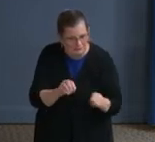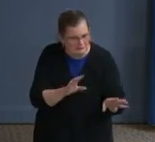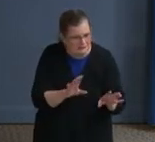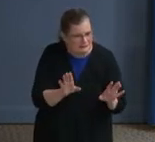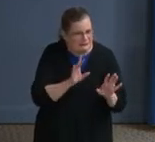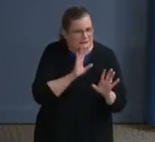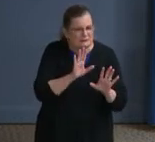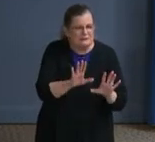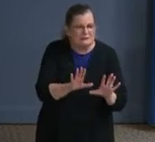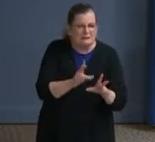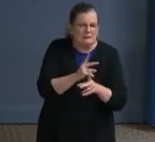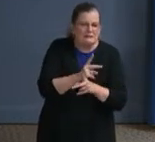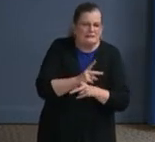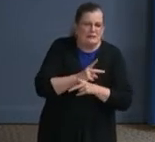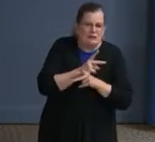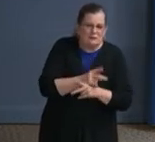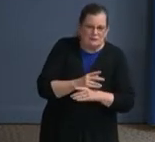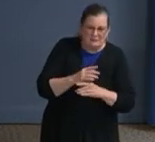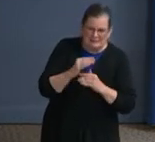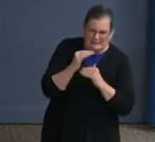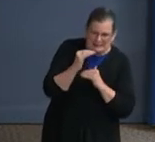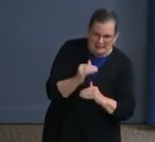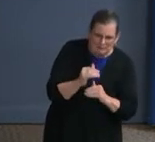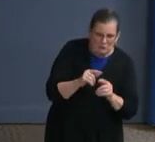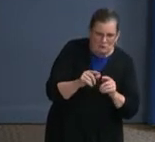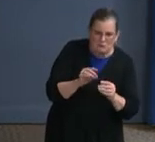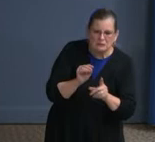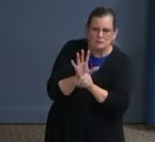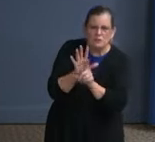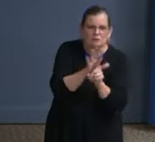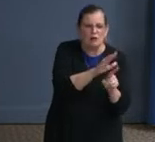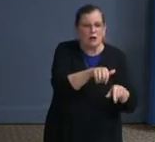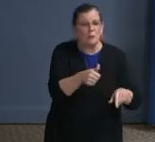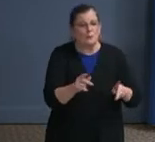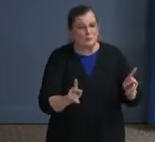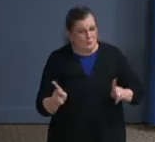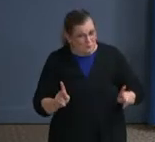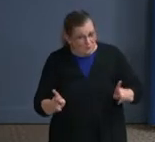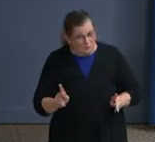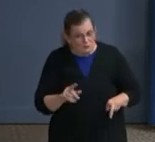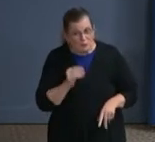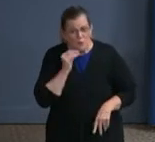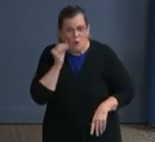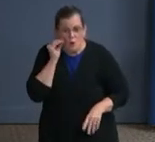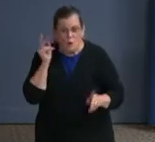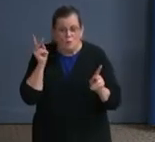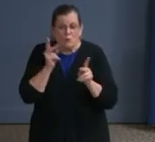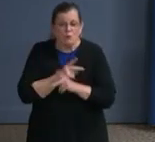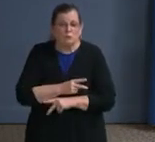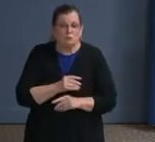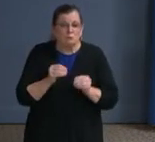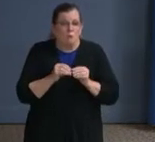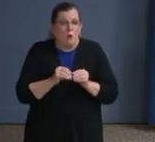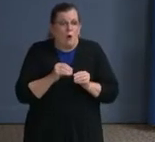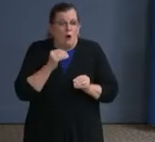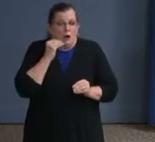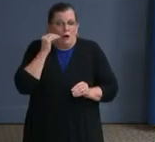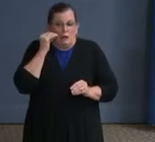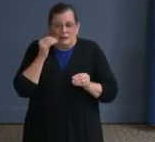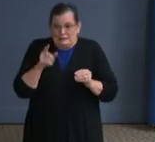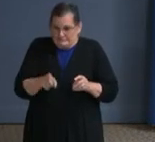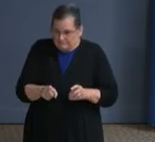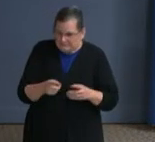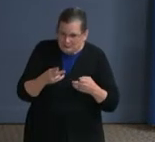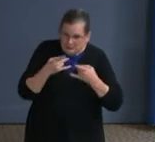limit your exposure to other people, stay home more, in other words, wear a mask,